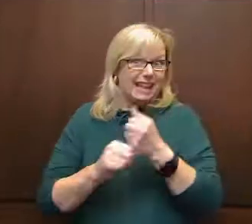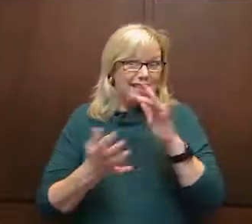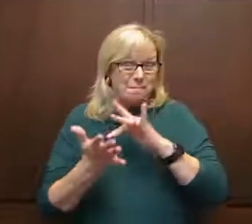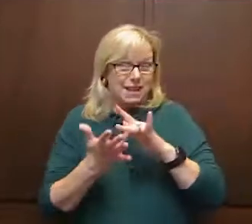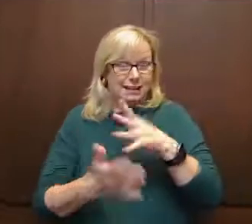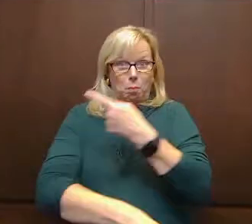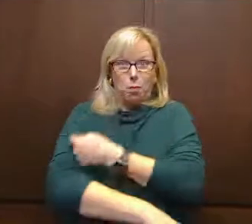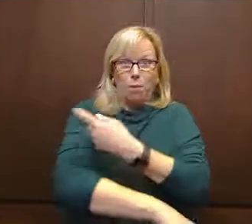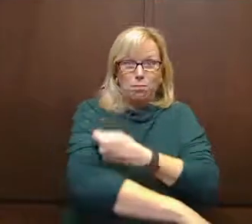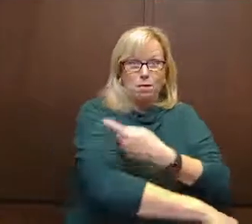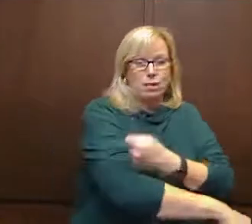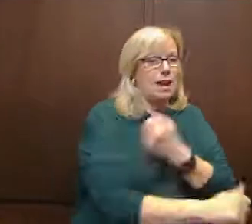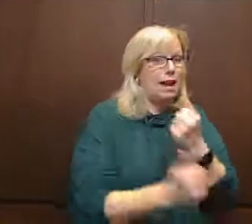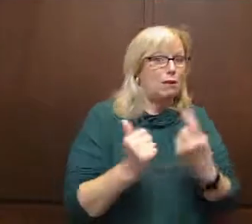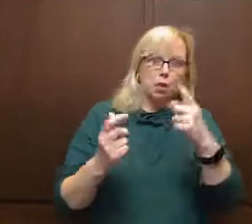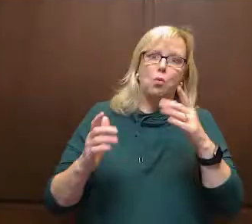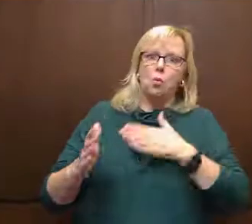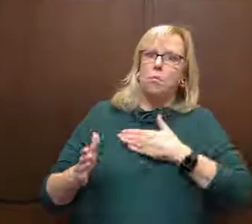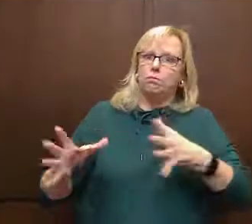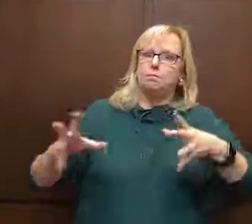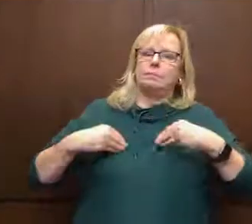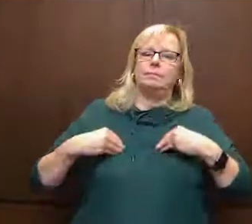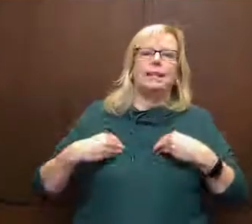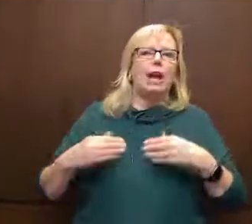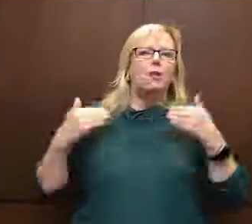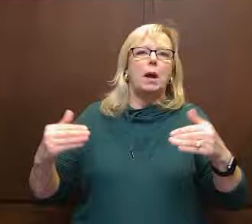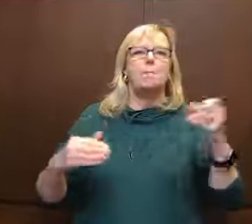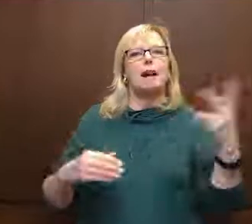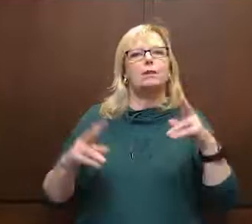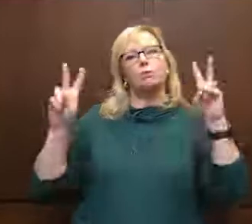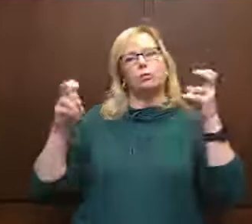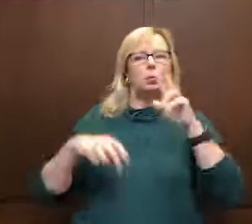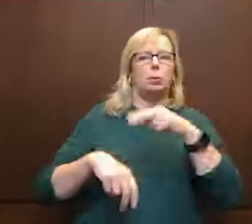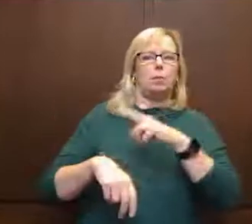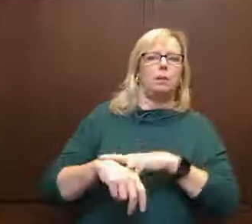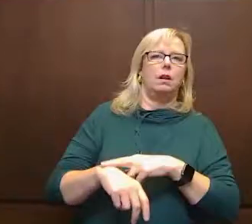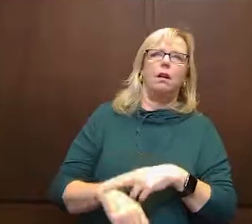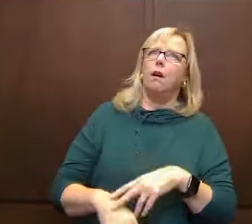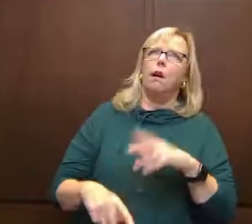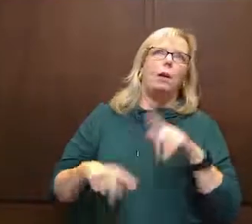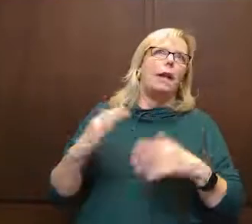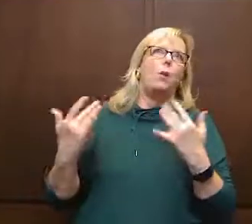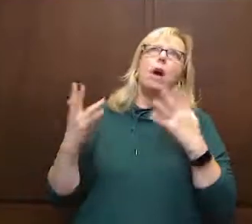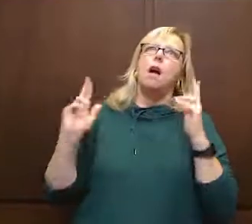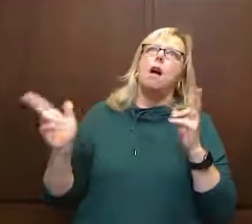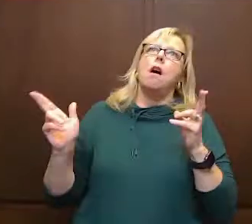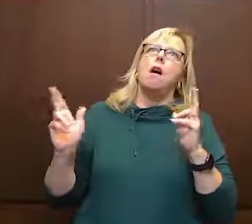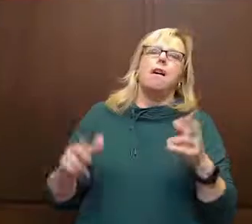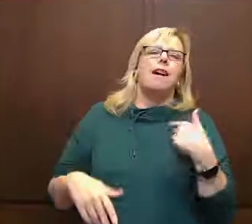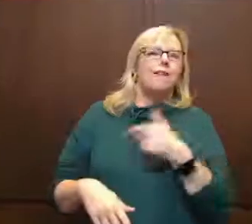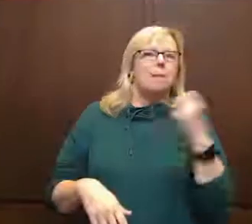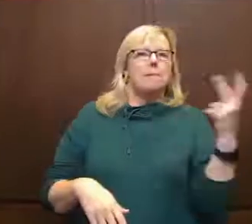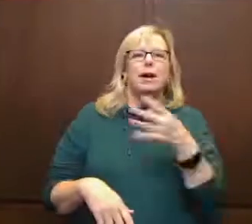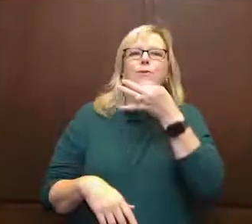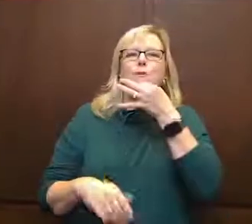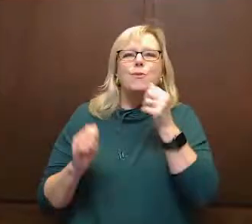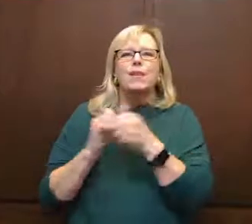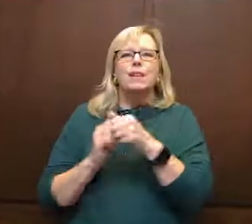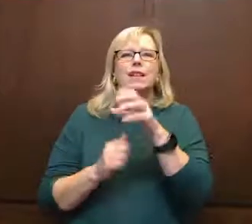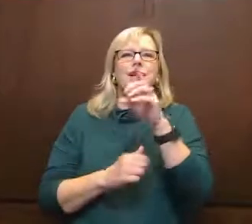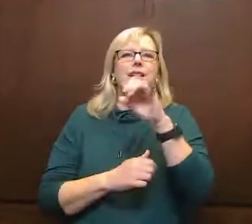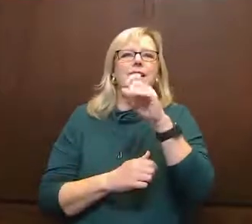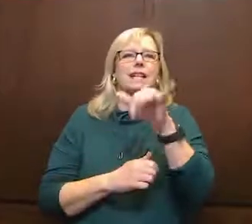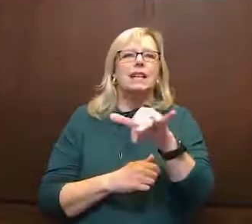into everybody who's wanting to take it and get back to some sense of normal, boy, we can't wait for that day to come. We'll be back in just a few moments